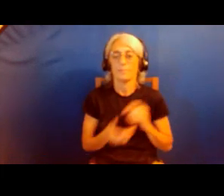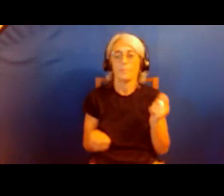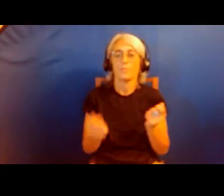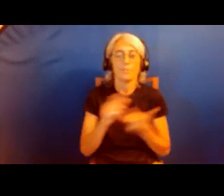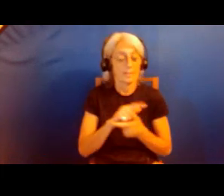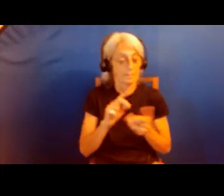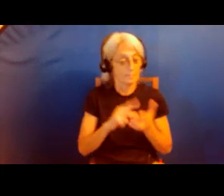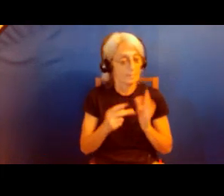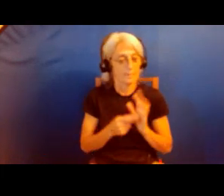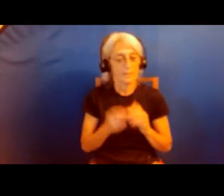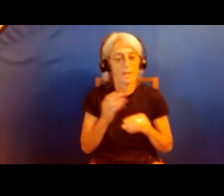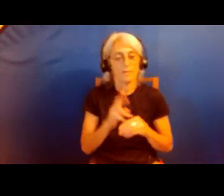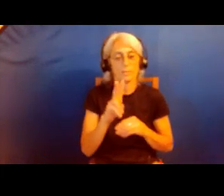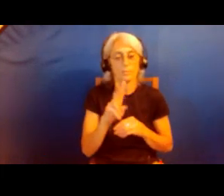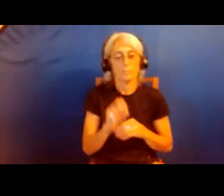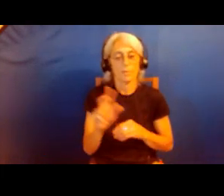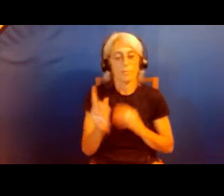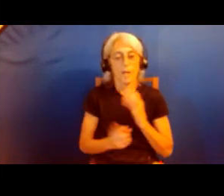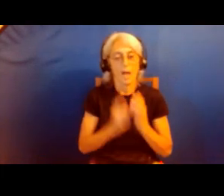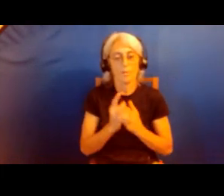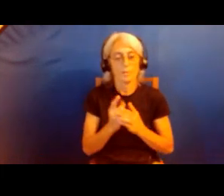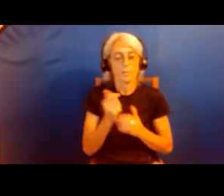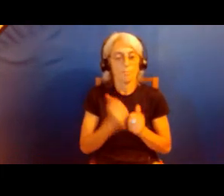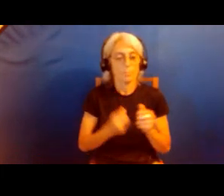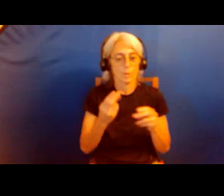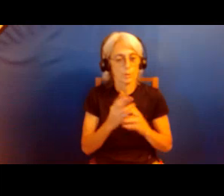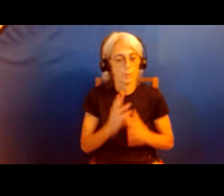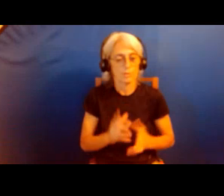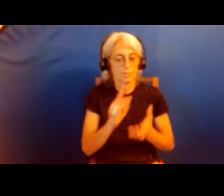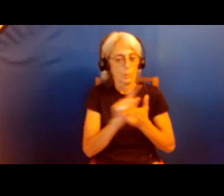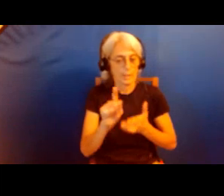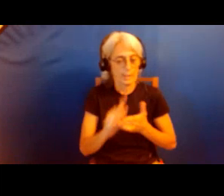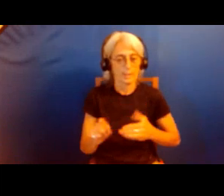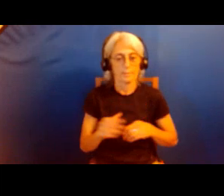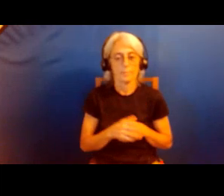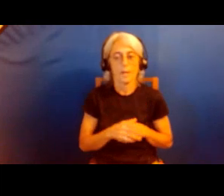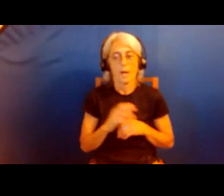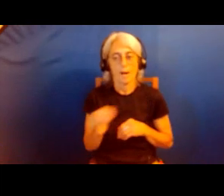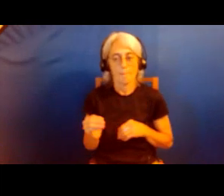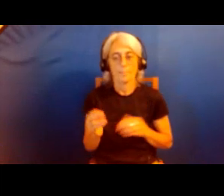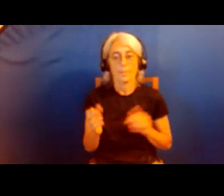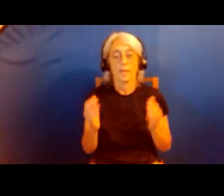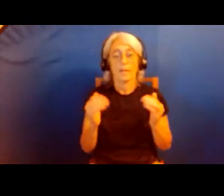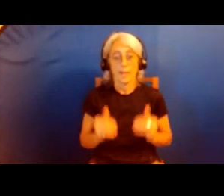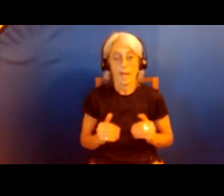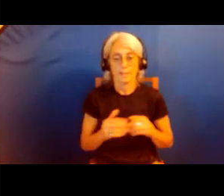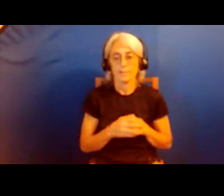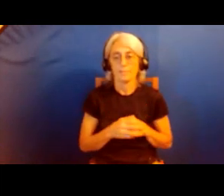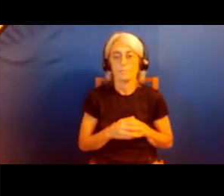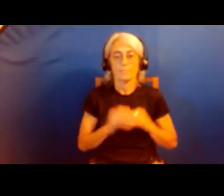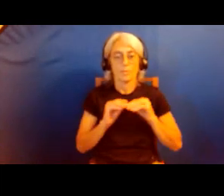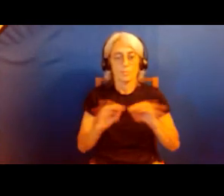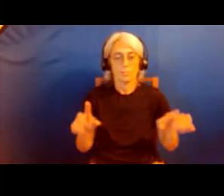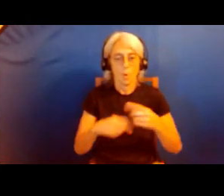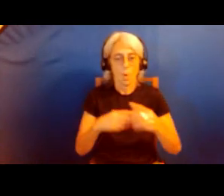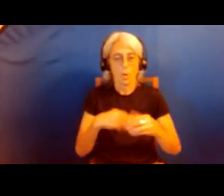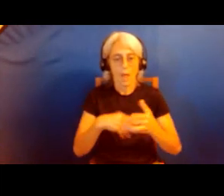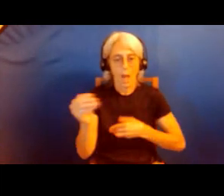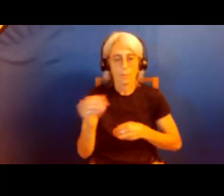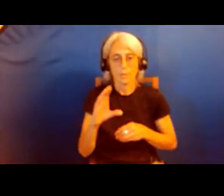of 2.3 hours per user weekly. And so the next step will be to roll out Copilot to the